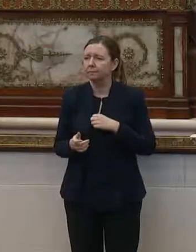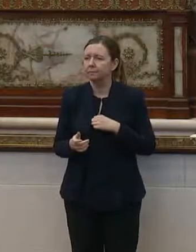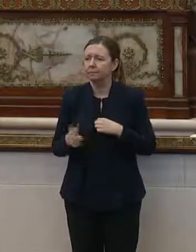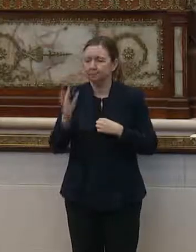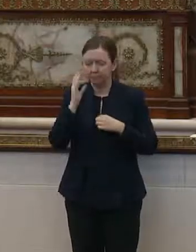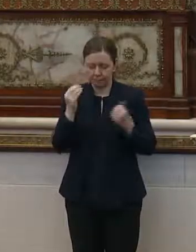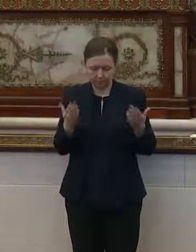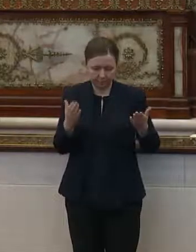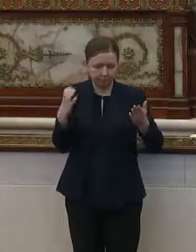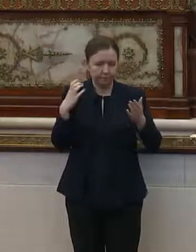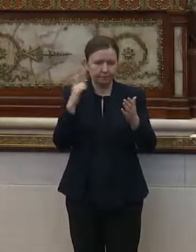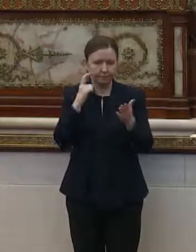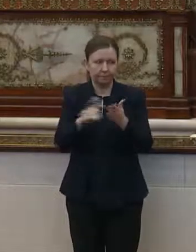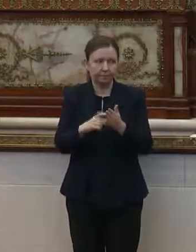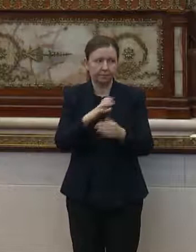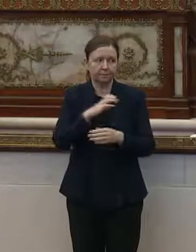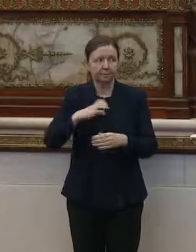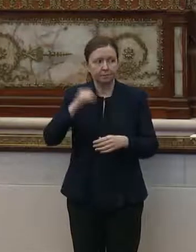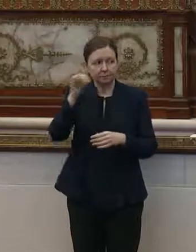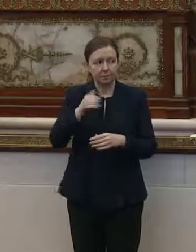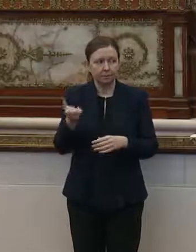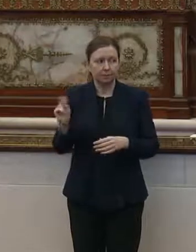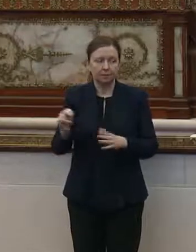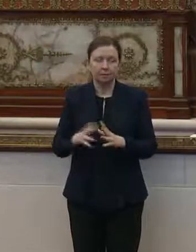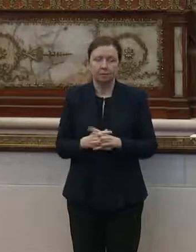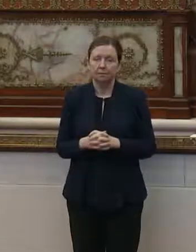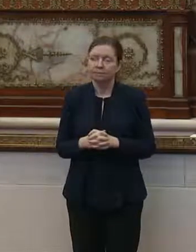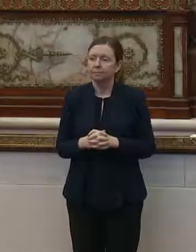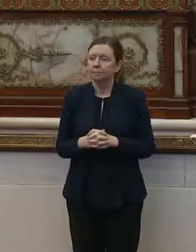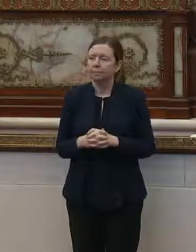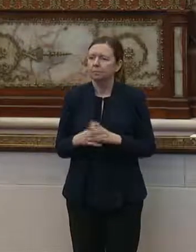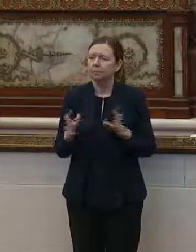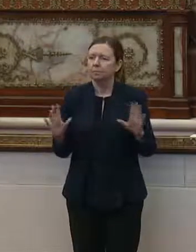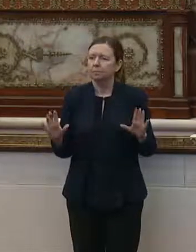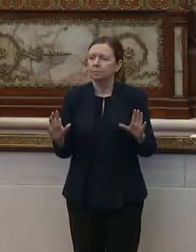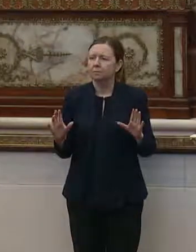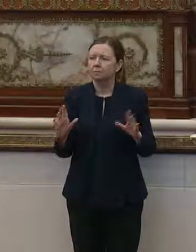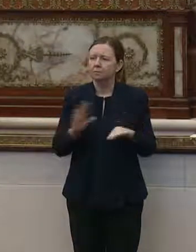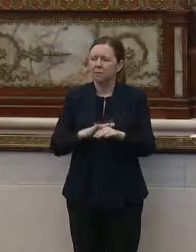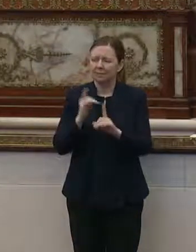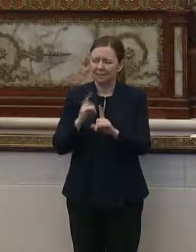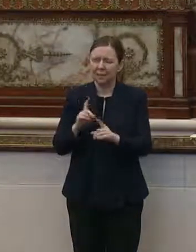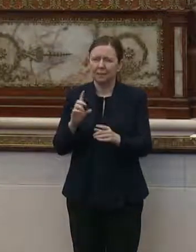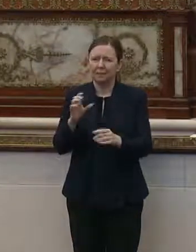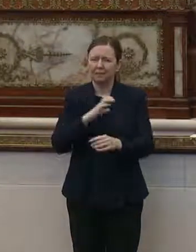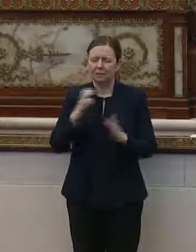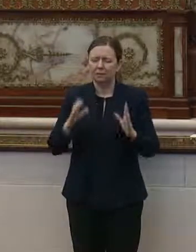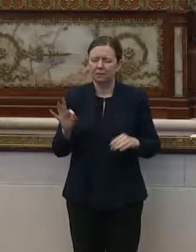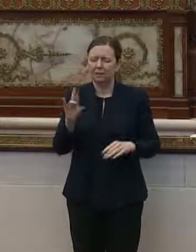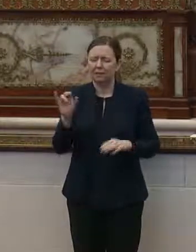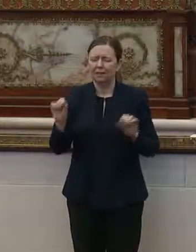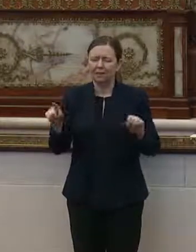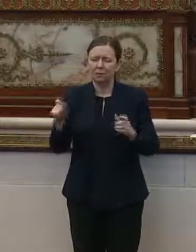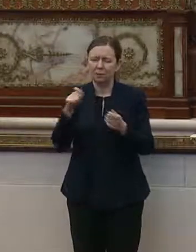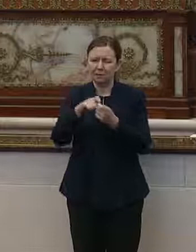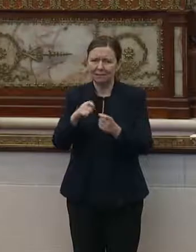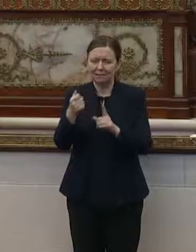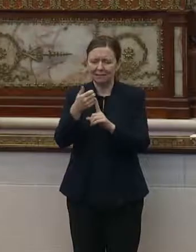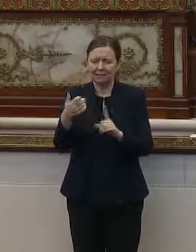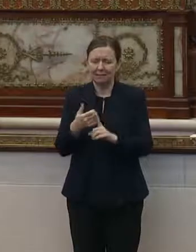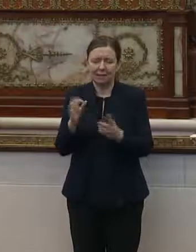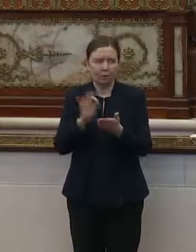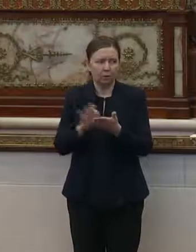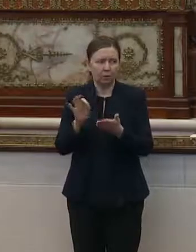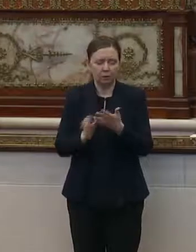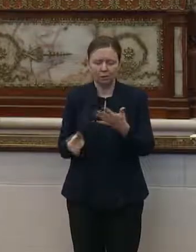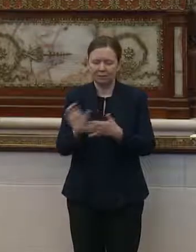Absolutely. Chair recognizes Councilman Johnson. Just so we're on the topic, Commissioner Farley, can you detail what the scoring